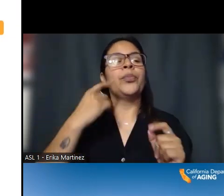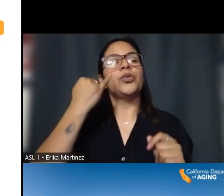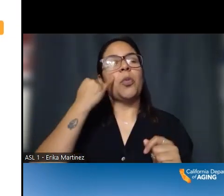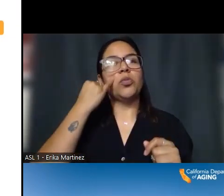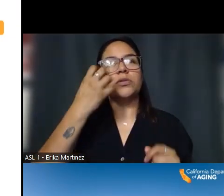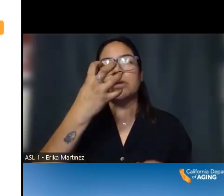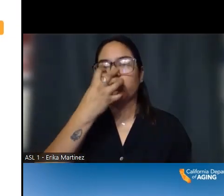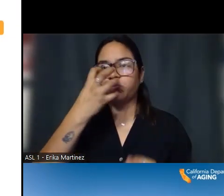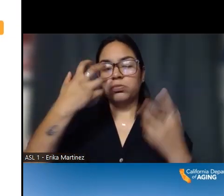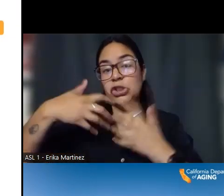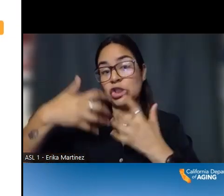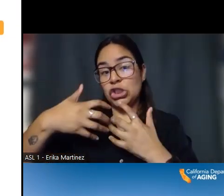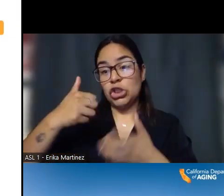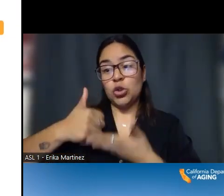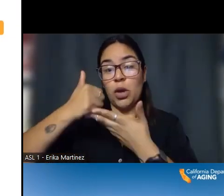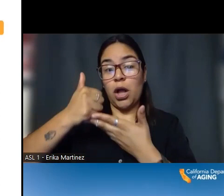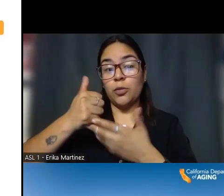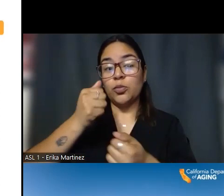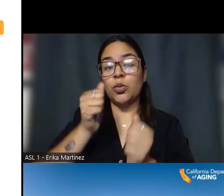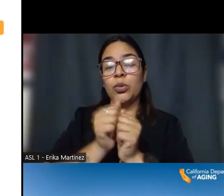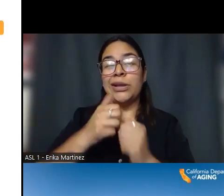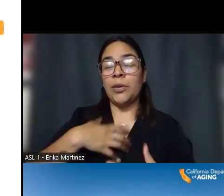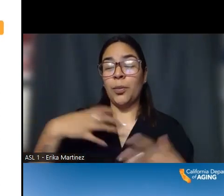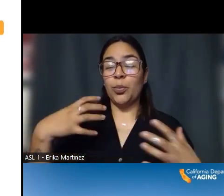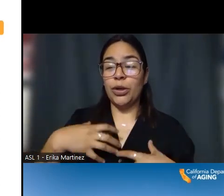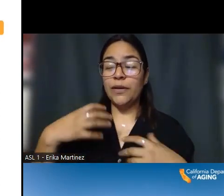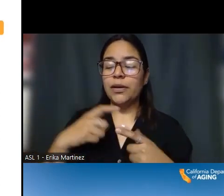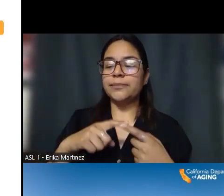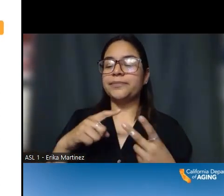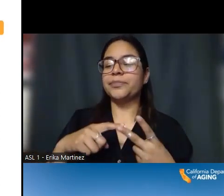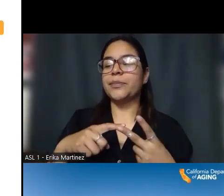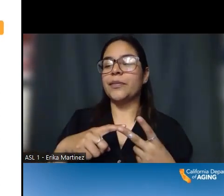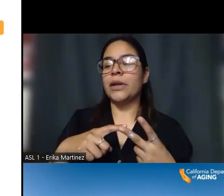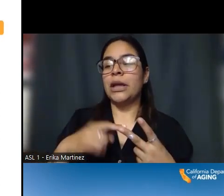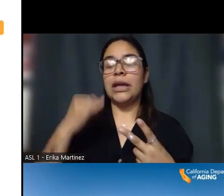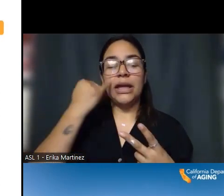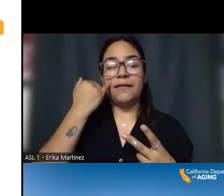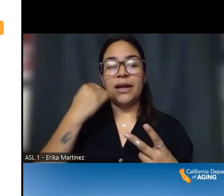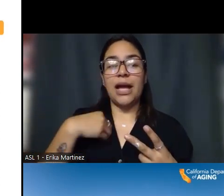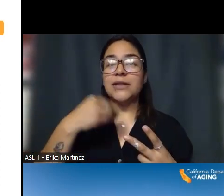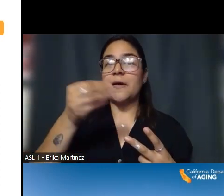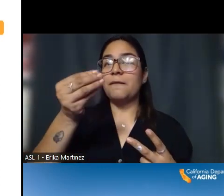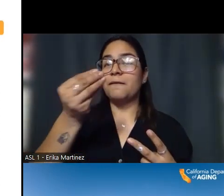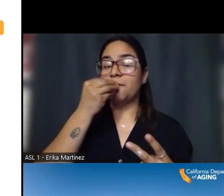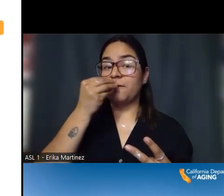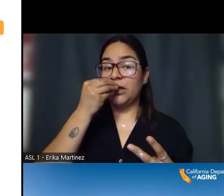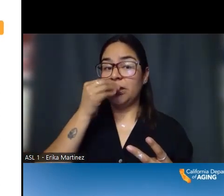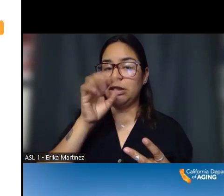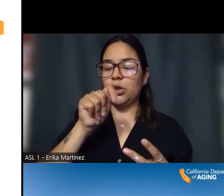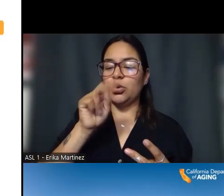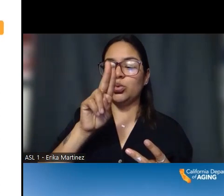breathing. Potentially we cannot participate if it involves a feeding tube, but we always go back to the